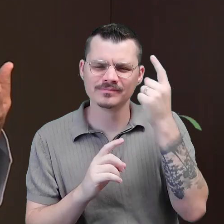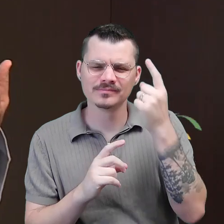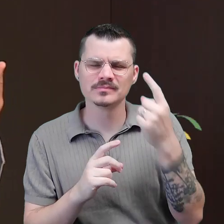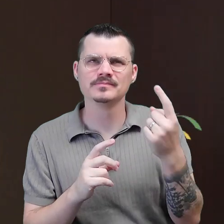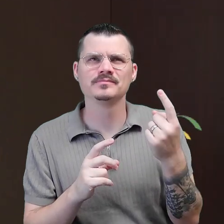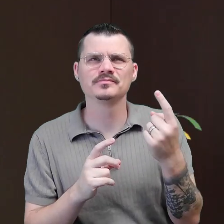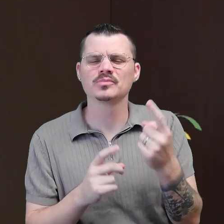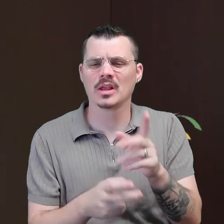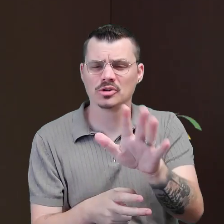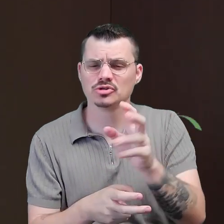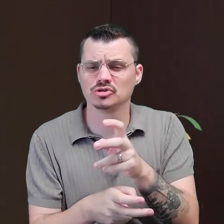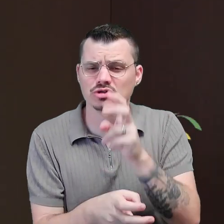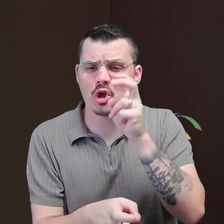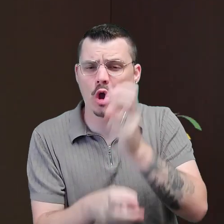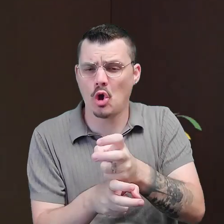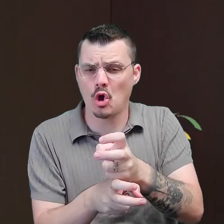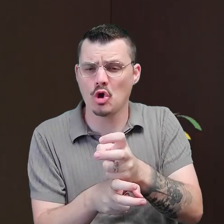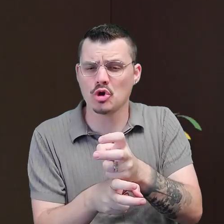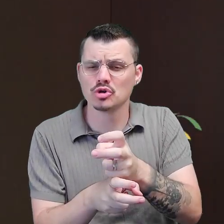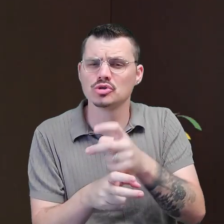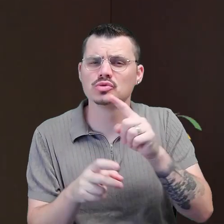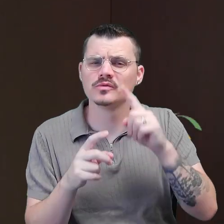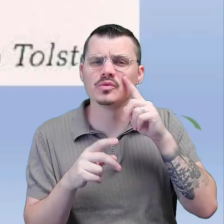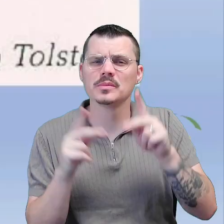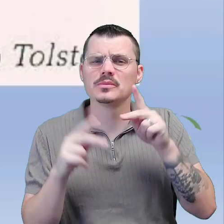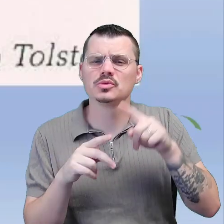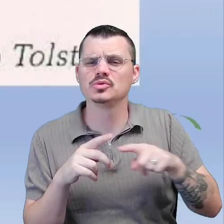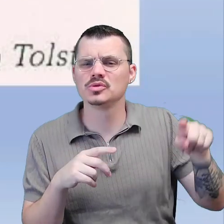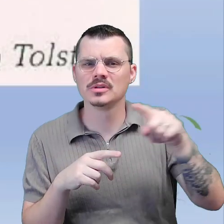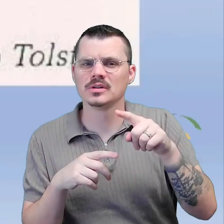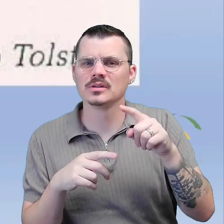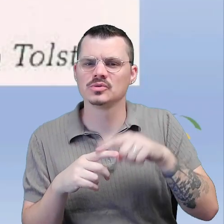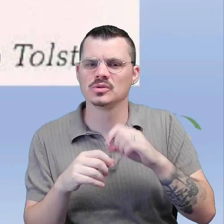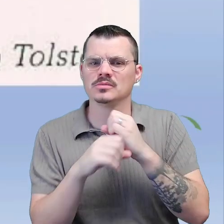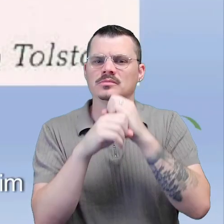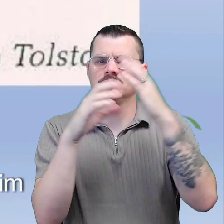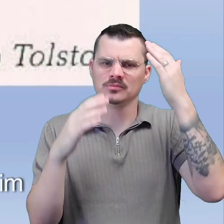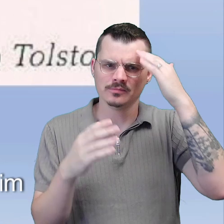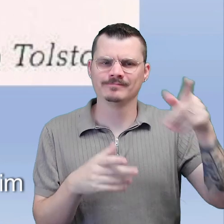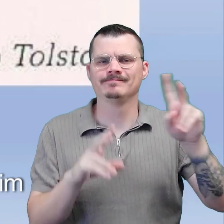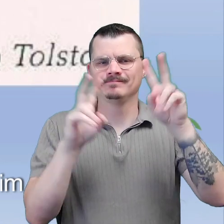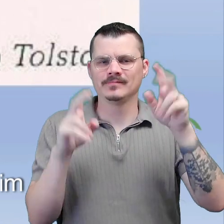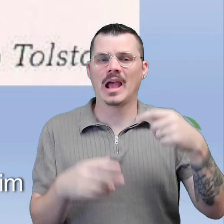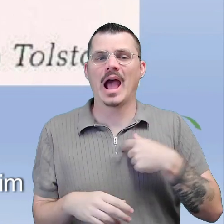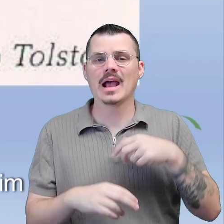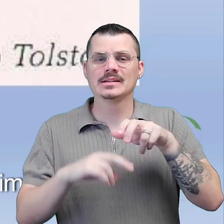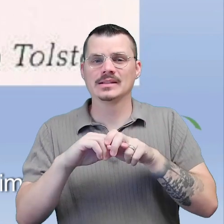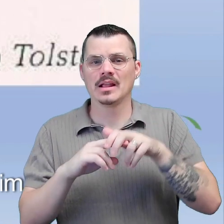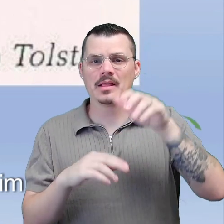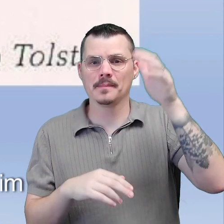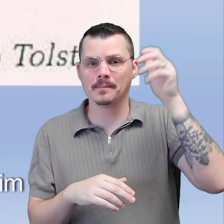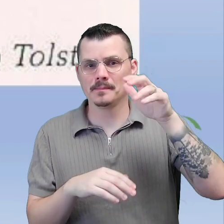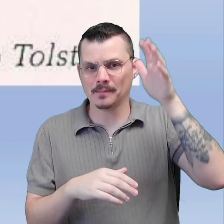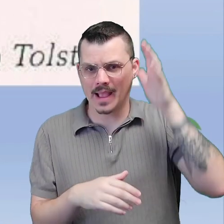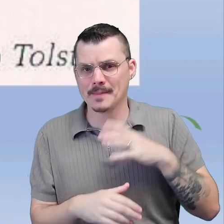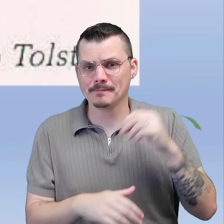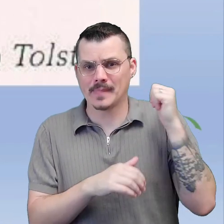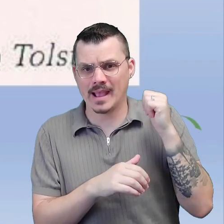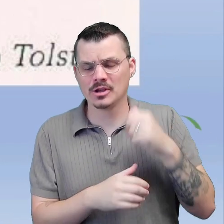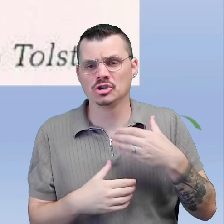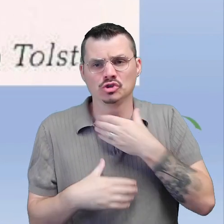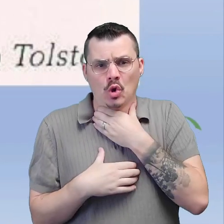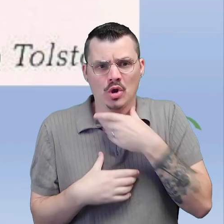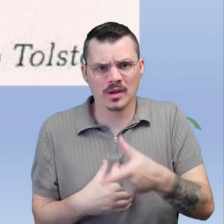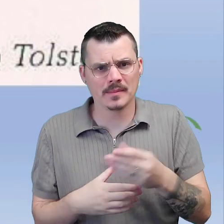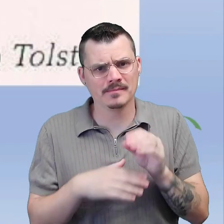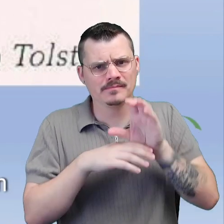But it's very hard, I think, for people to kind of get the idea, I sit on a man's back, choking him and making him